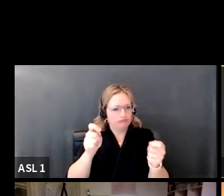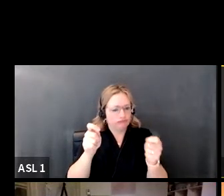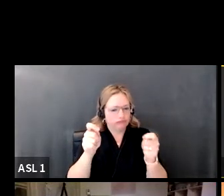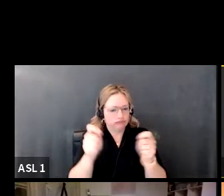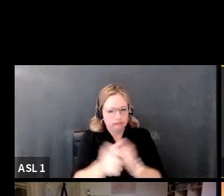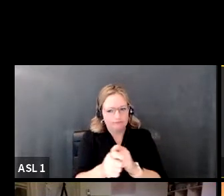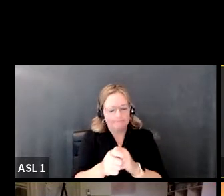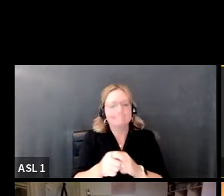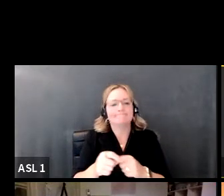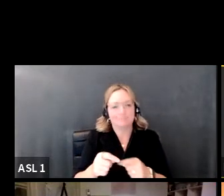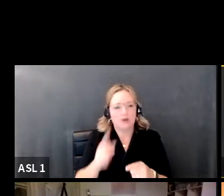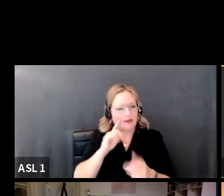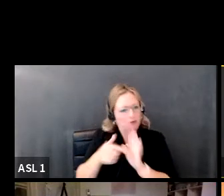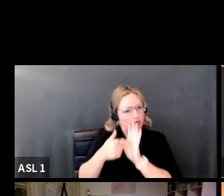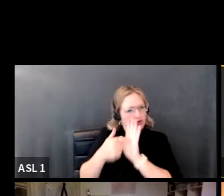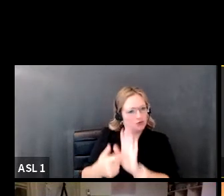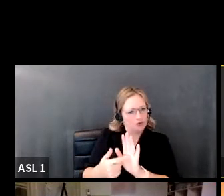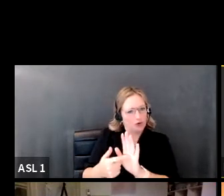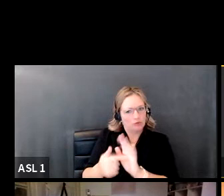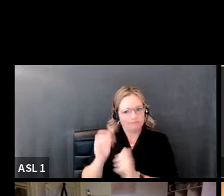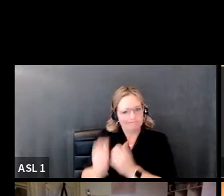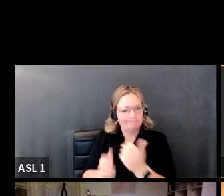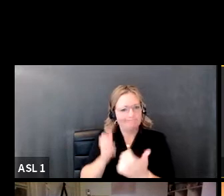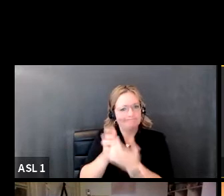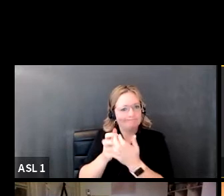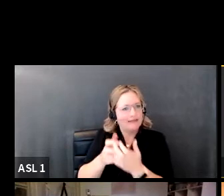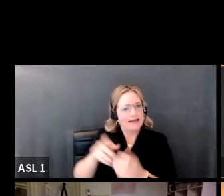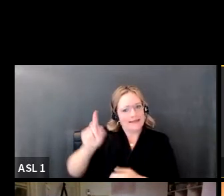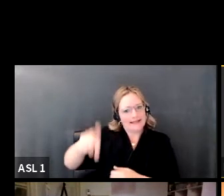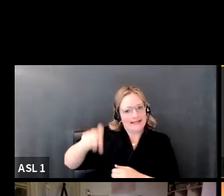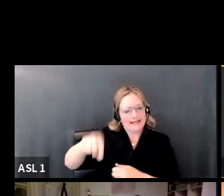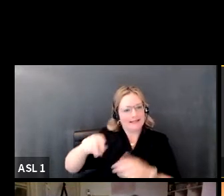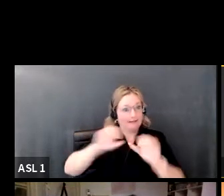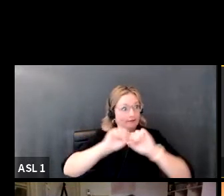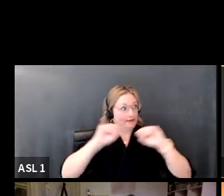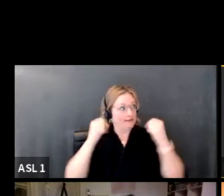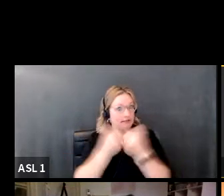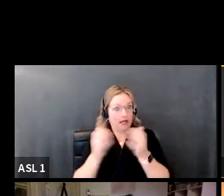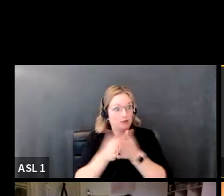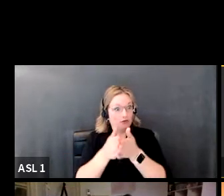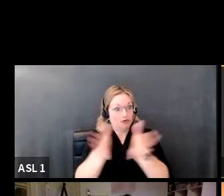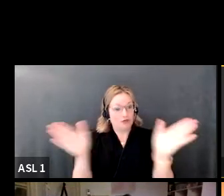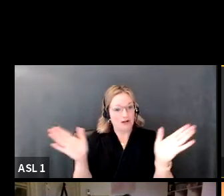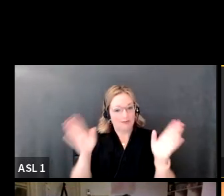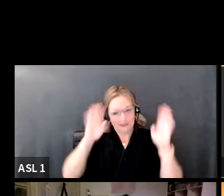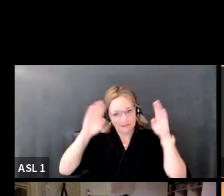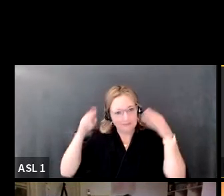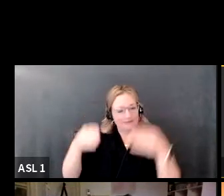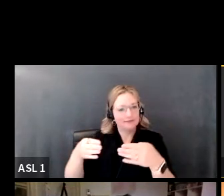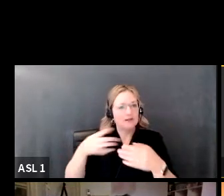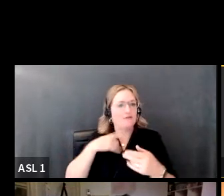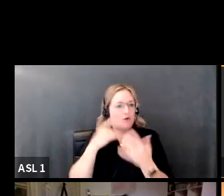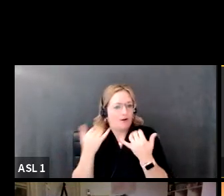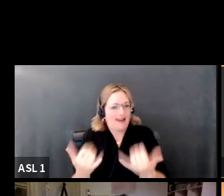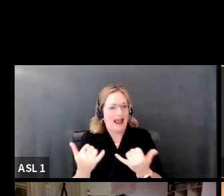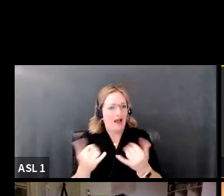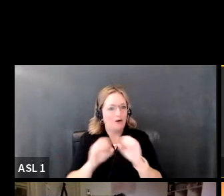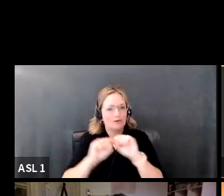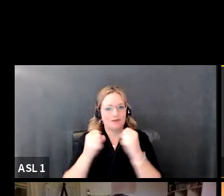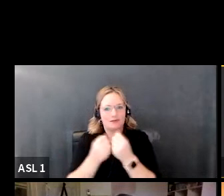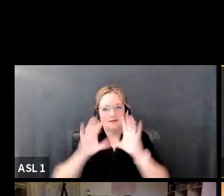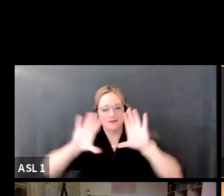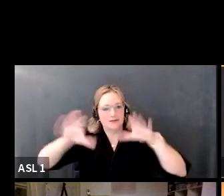needs to be reflective of the the needs of our society and needs of our modern day society which